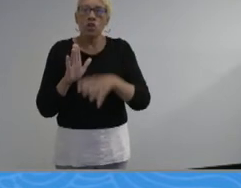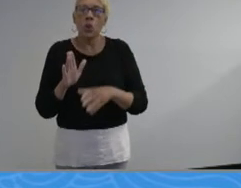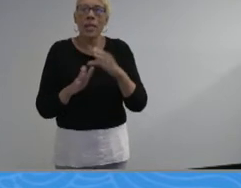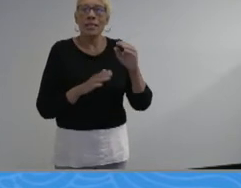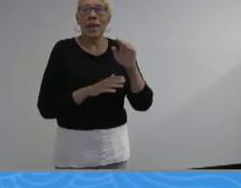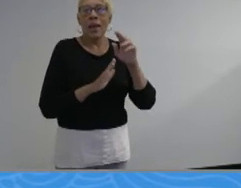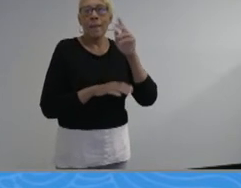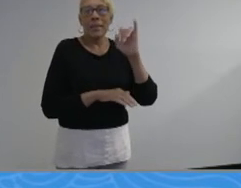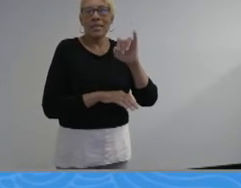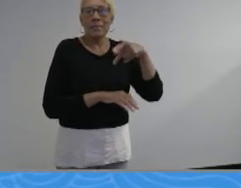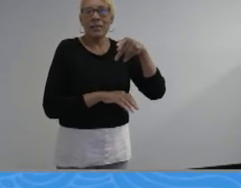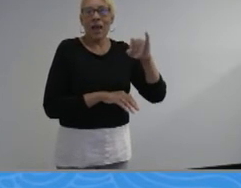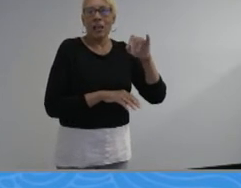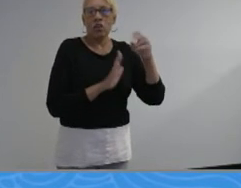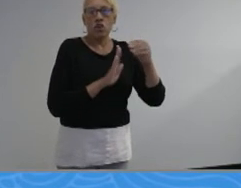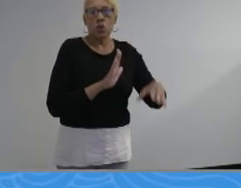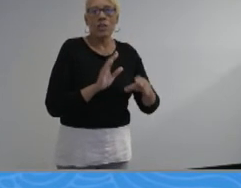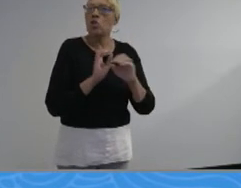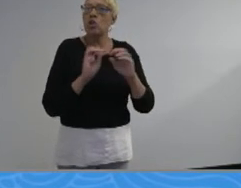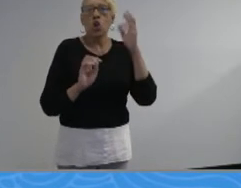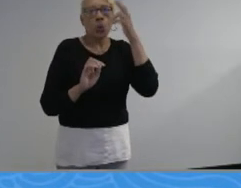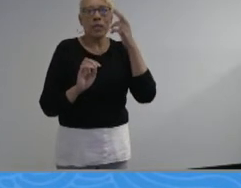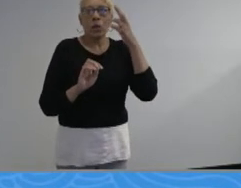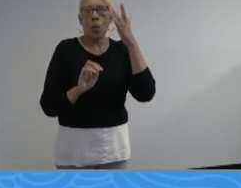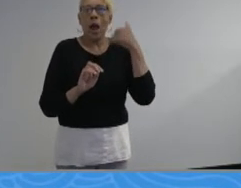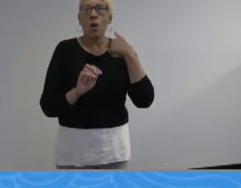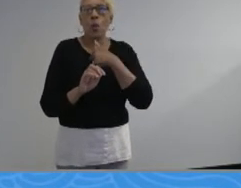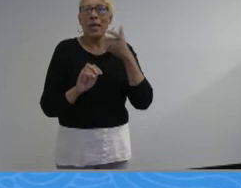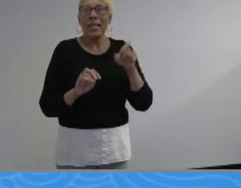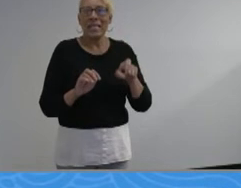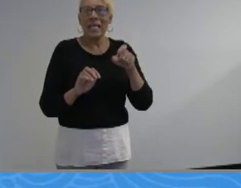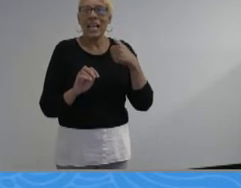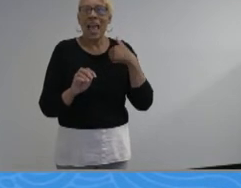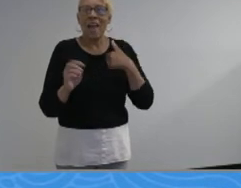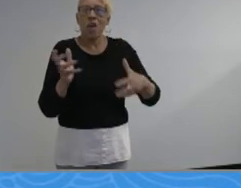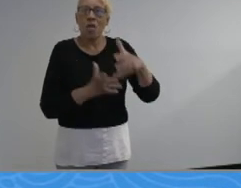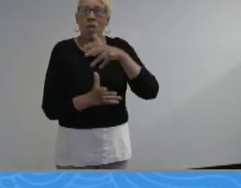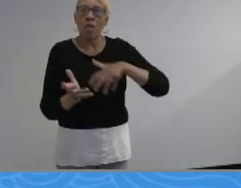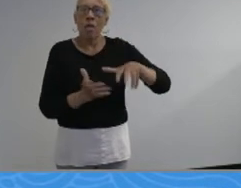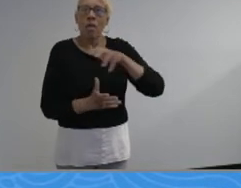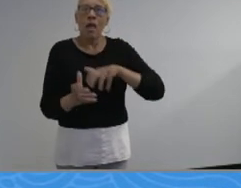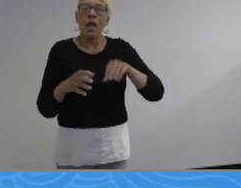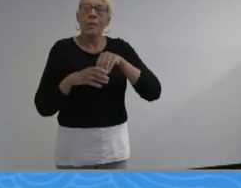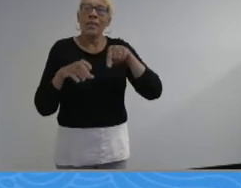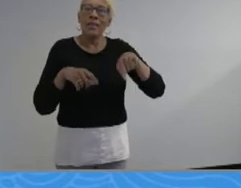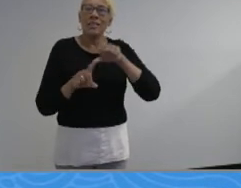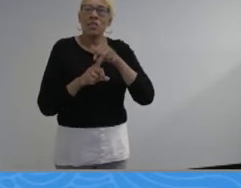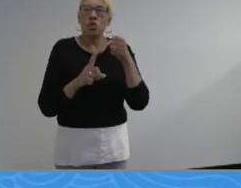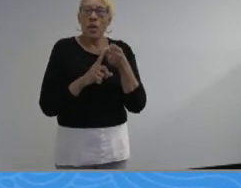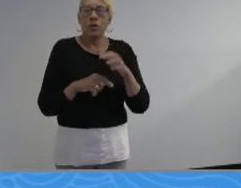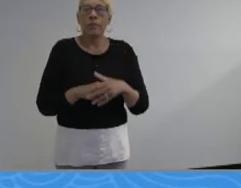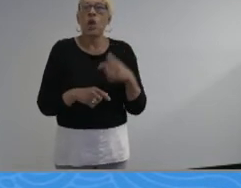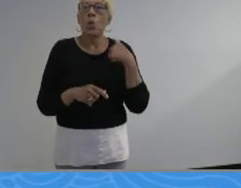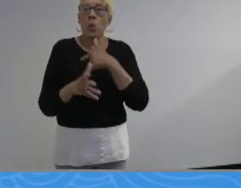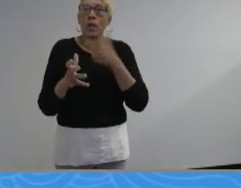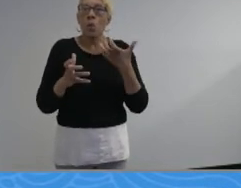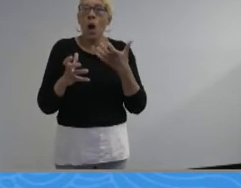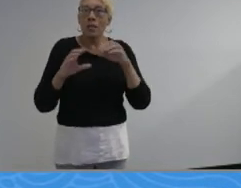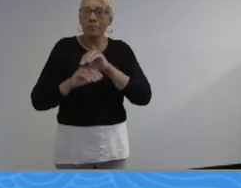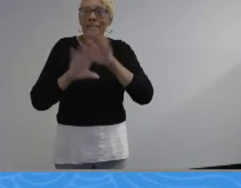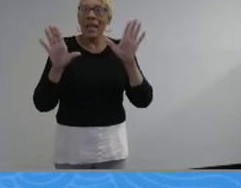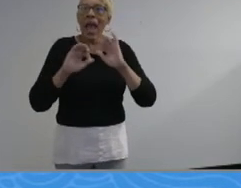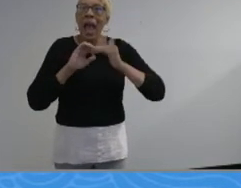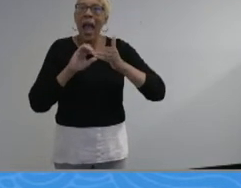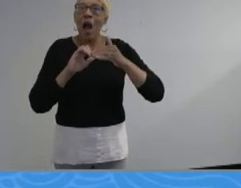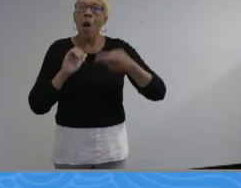Pacific Islander students. Yes. So there's no reason why we need to Sunday this up in this situation, right? We want some clarity on